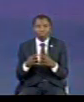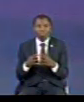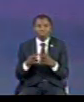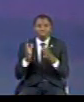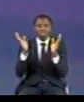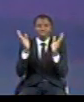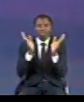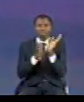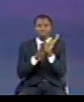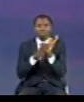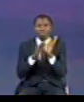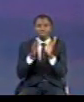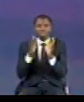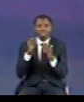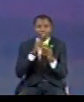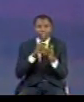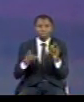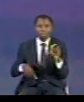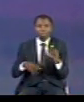together.